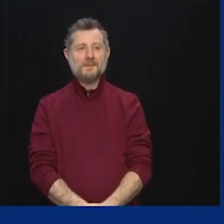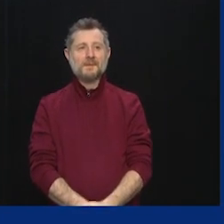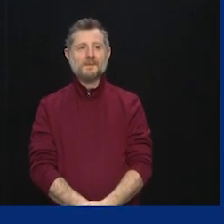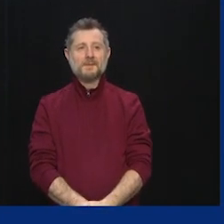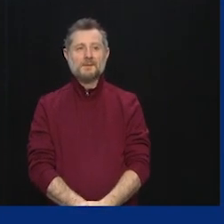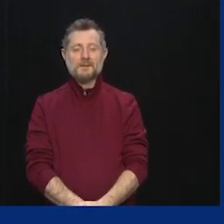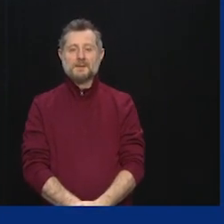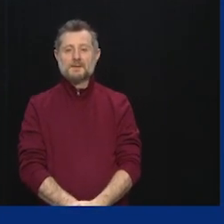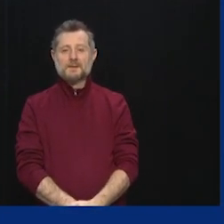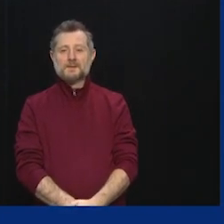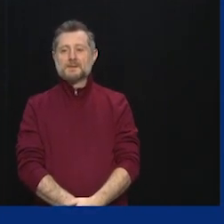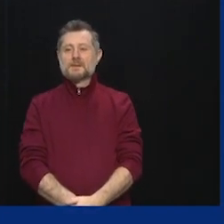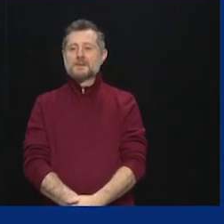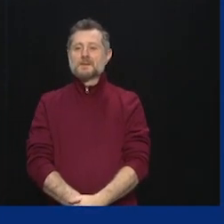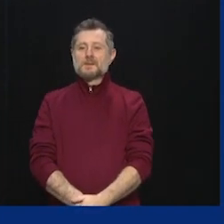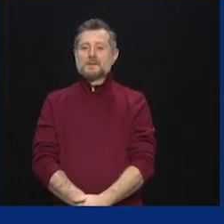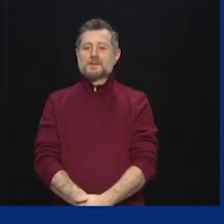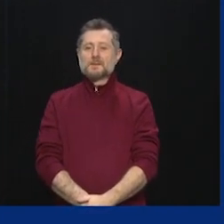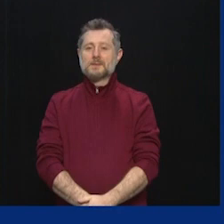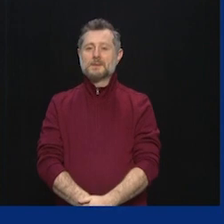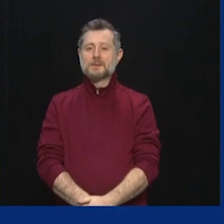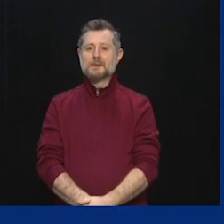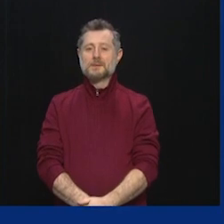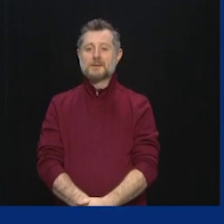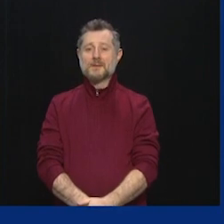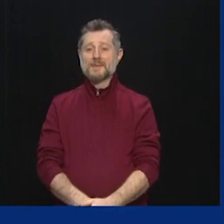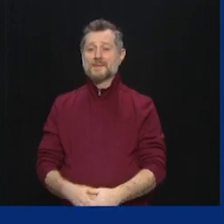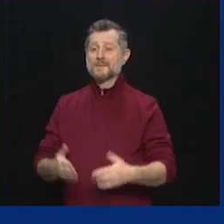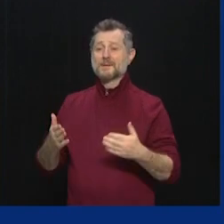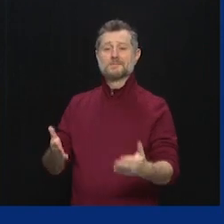And this is about people.